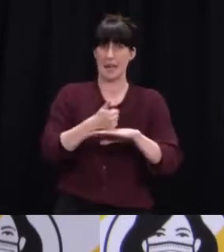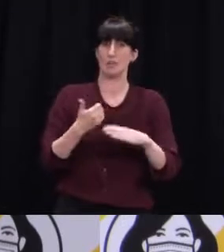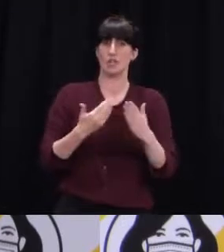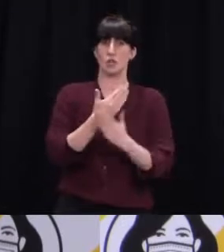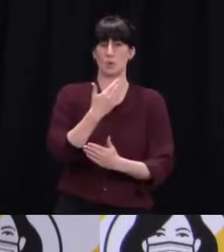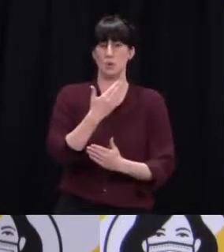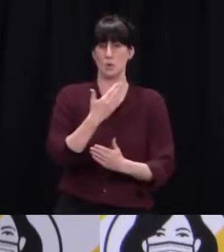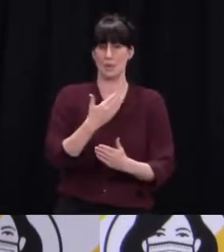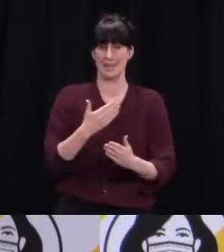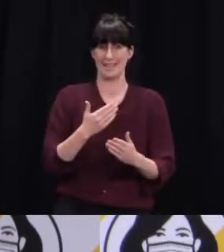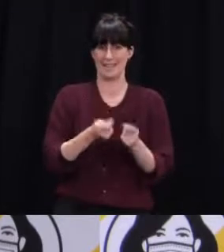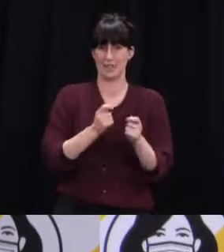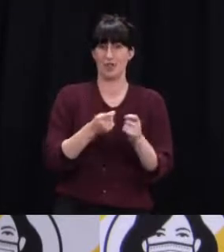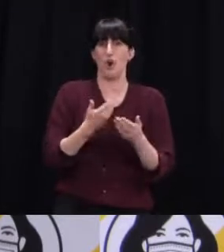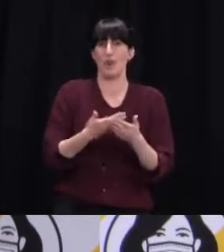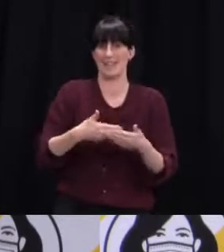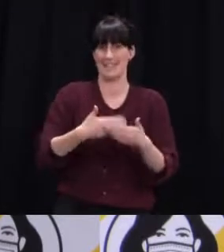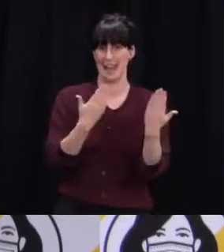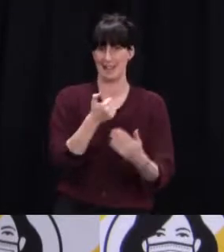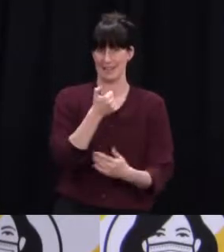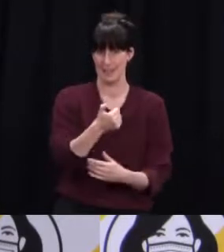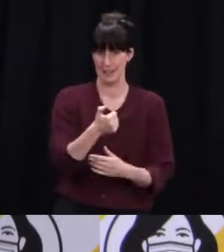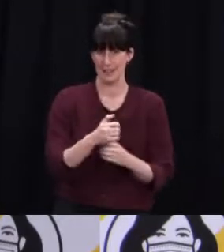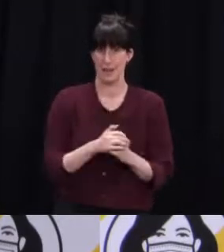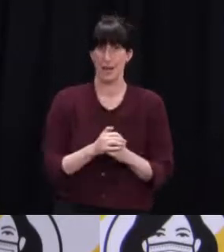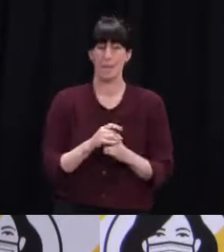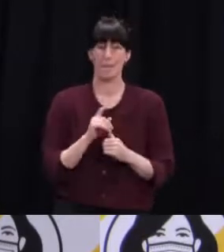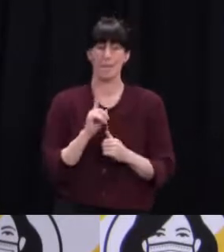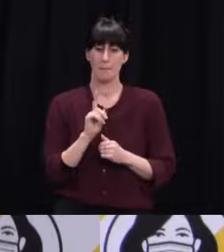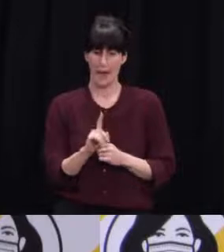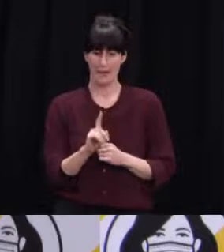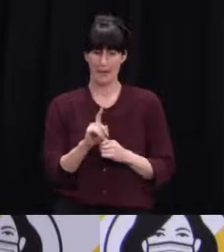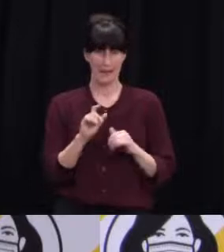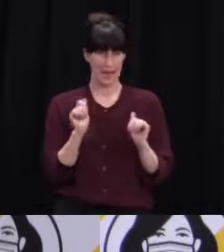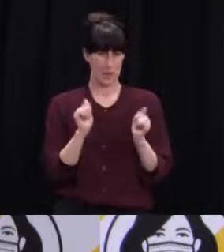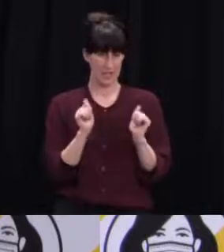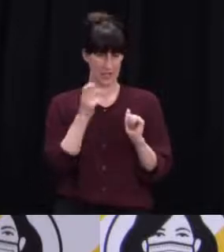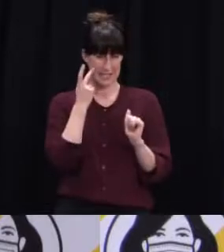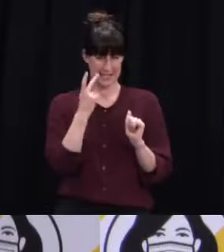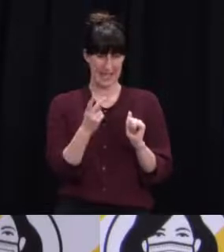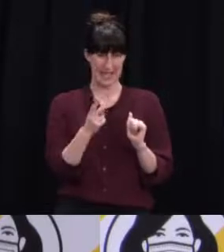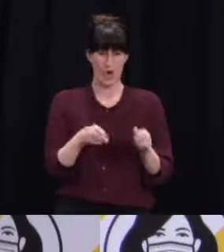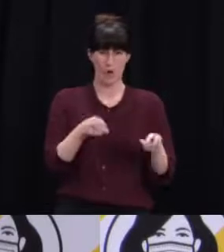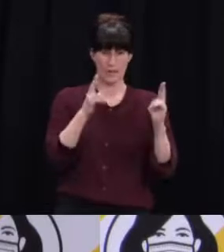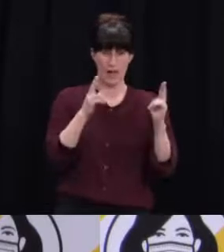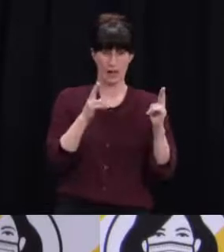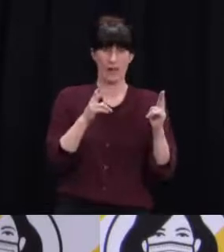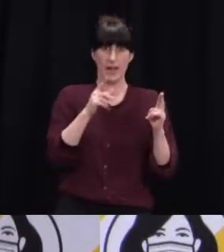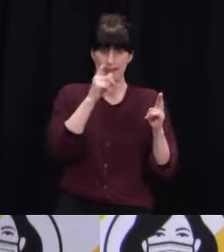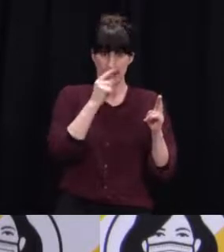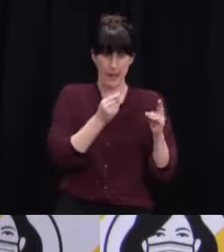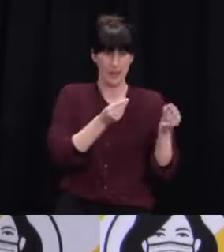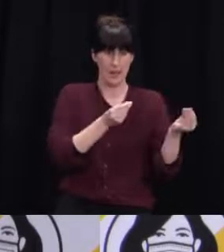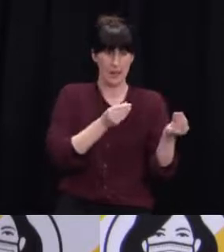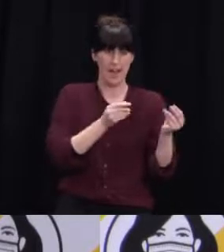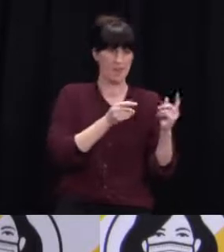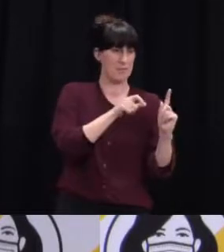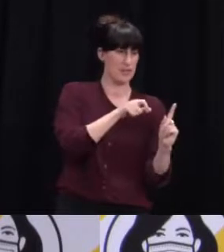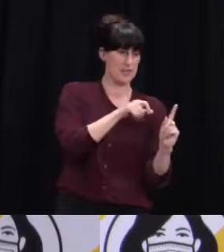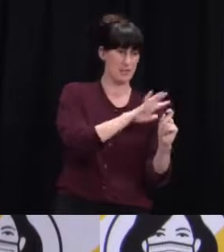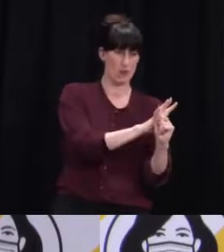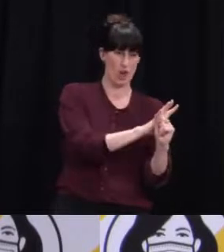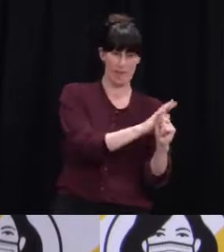the day 6 testing is something we had been looking at anyway, but I'm just saying that what we're doing is bringing it in now because we have seen this